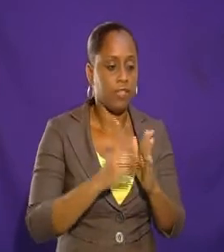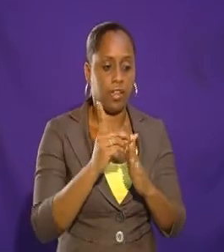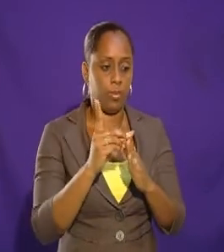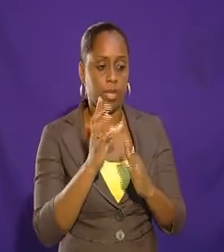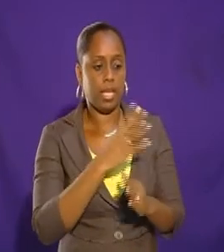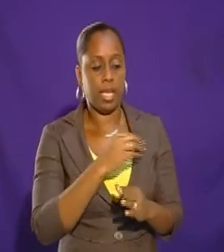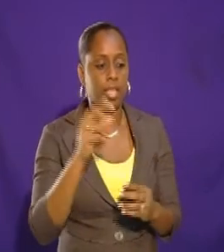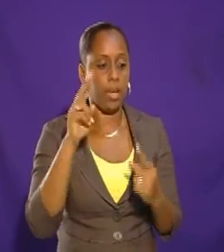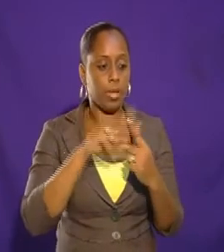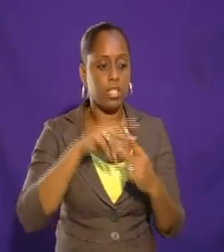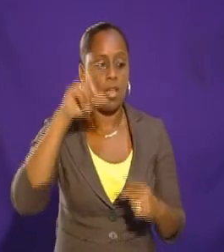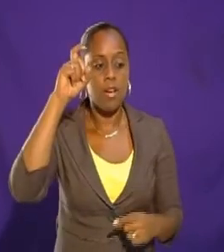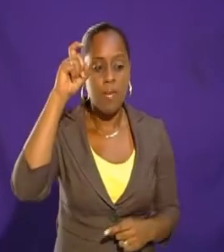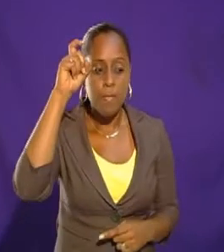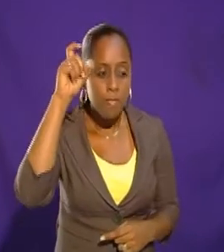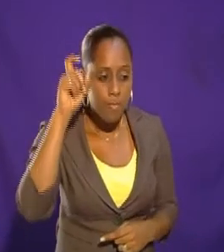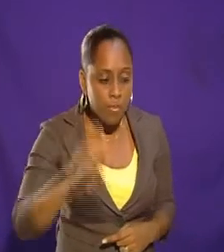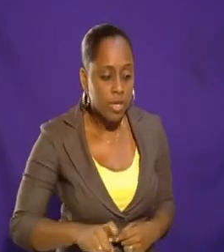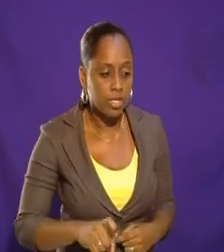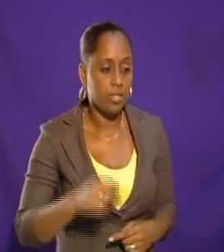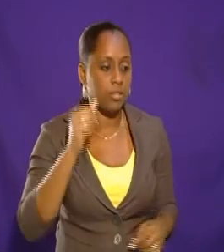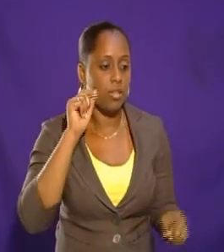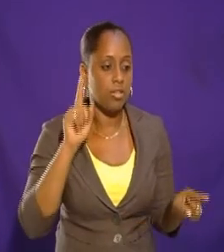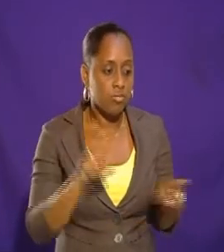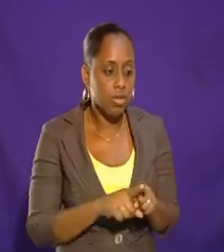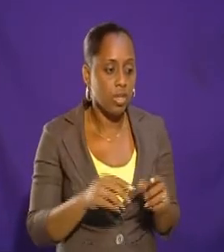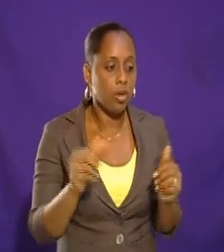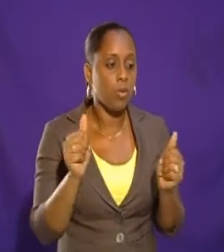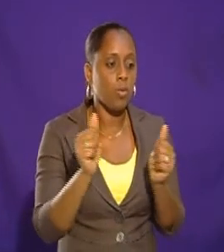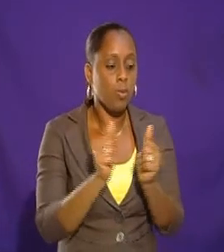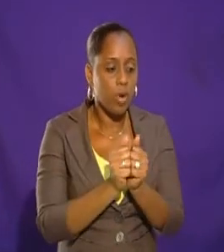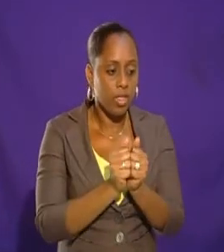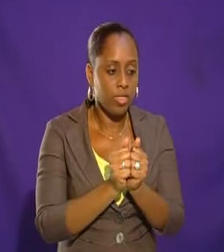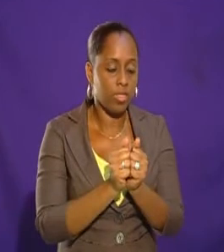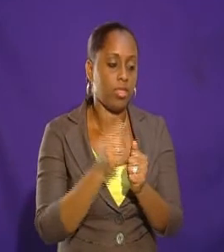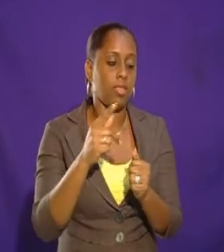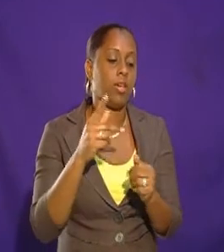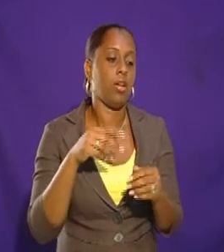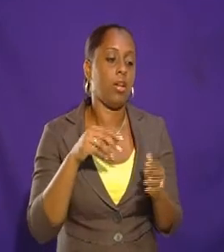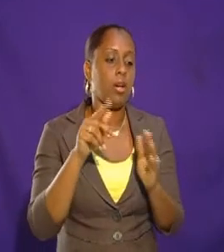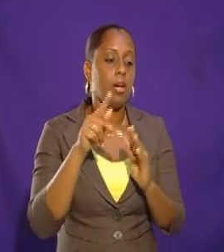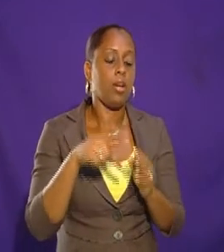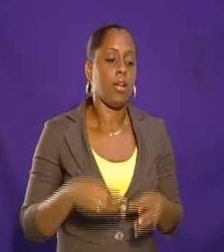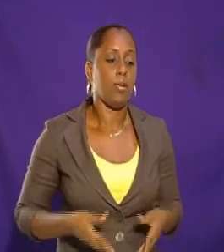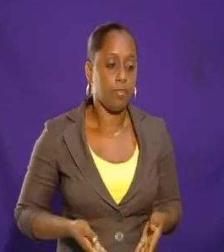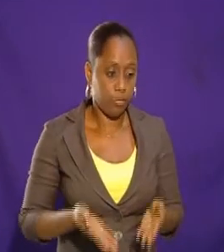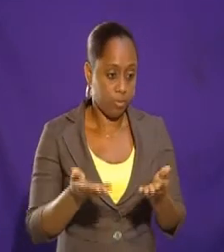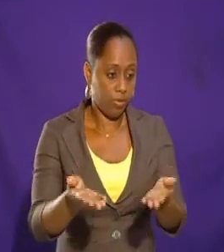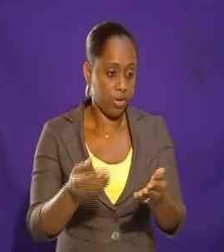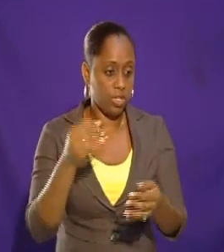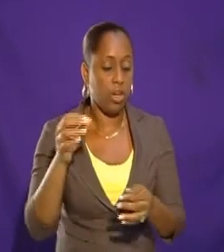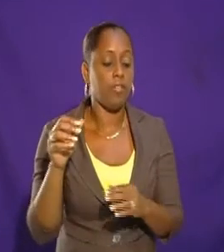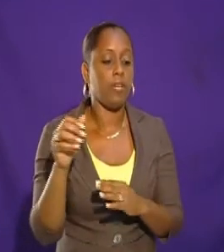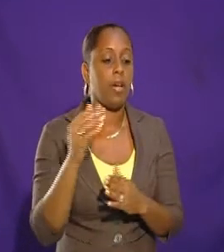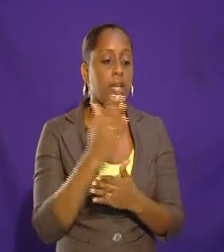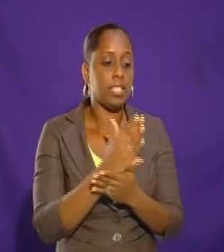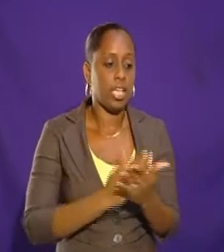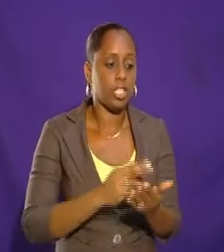the provisions of Section 22(1) before such permission can be granted.